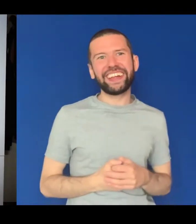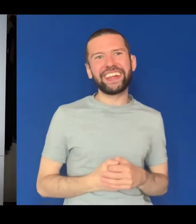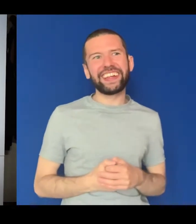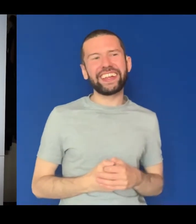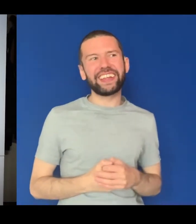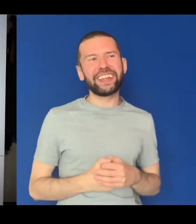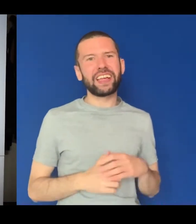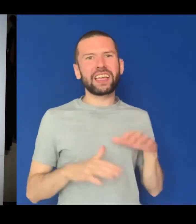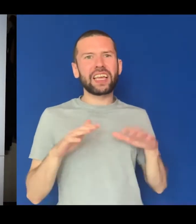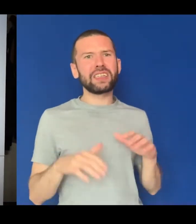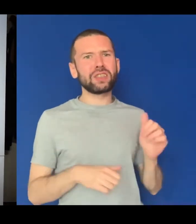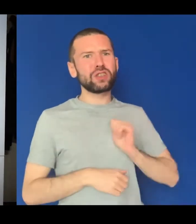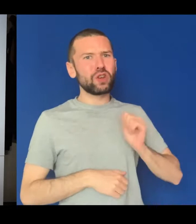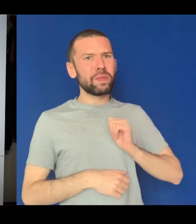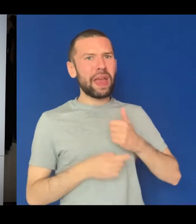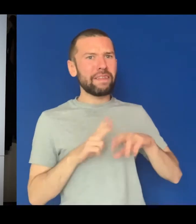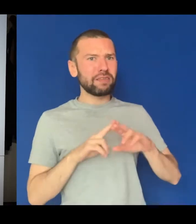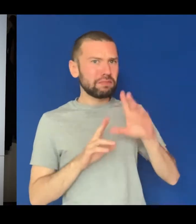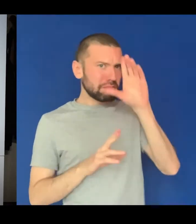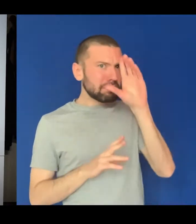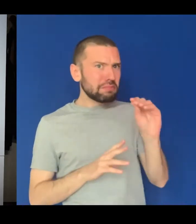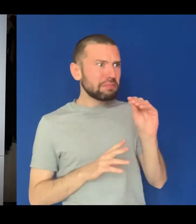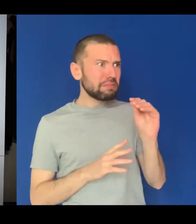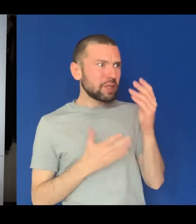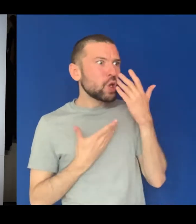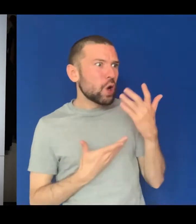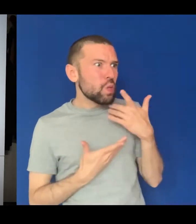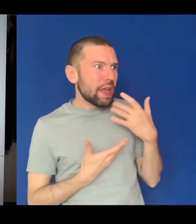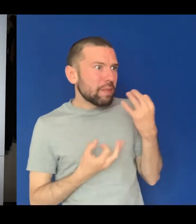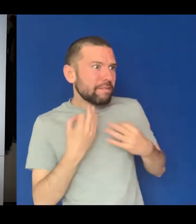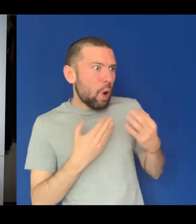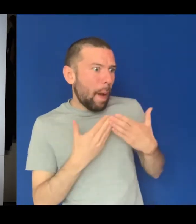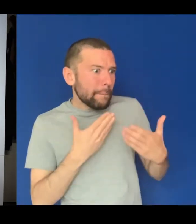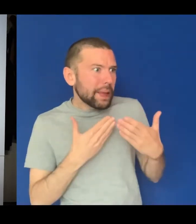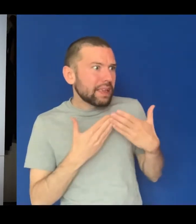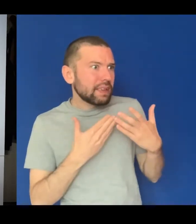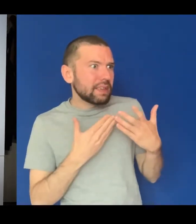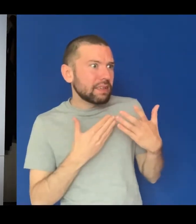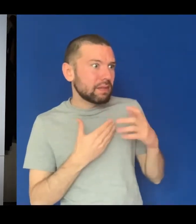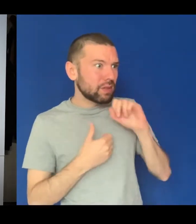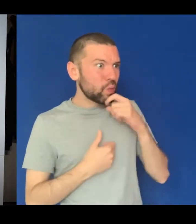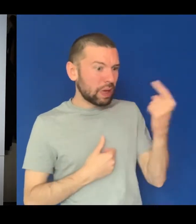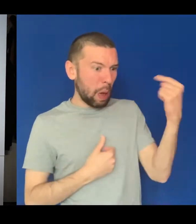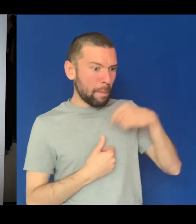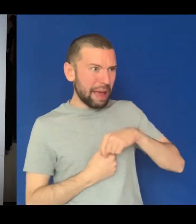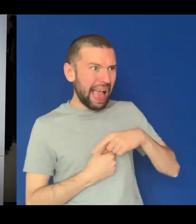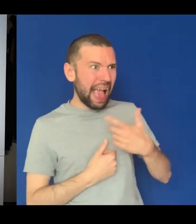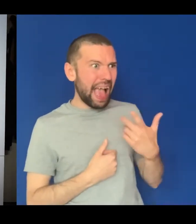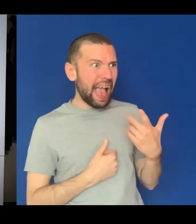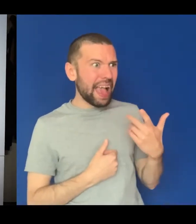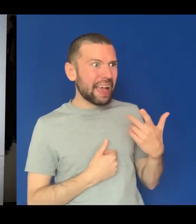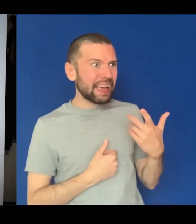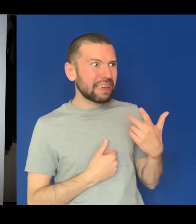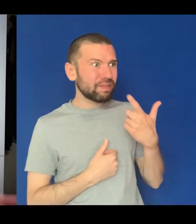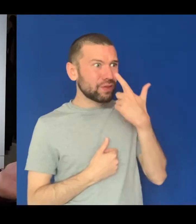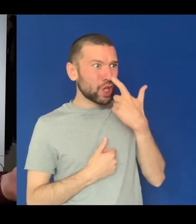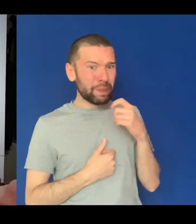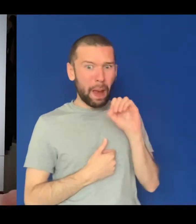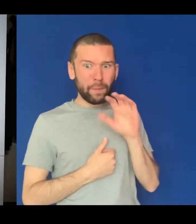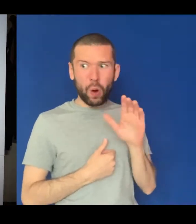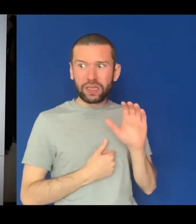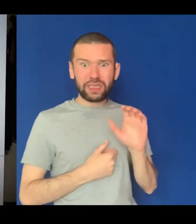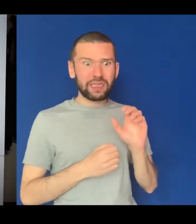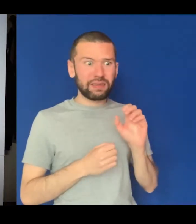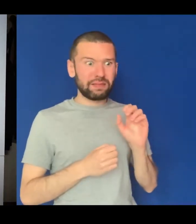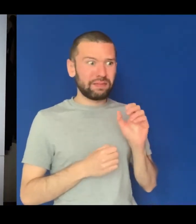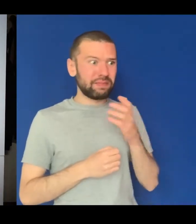I kind of assumed if they told you they didn't know when you'd be performing again, you'd have came back by now. You could be a postman in